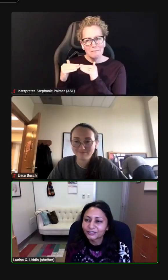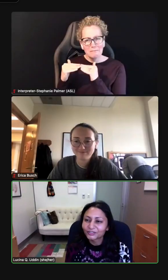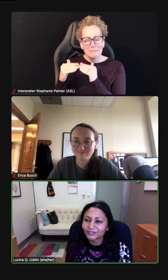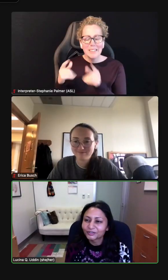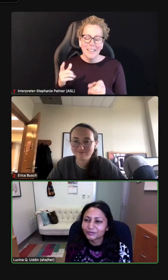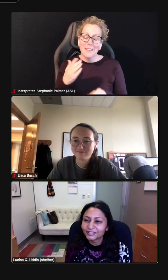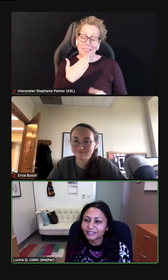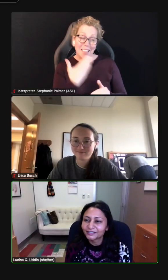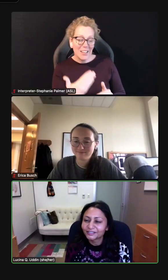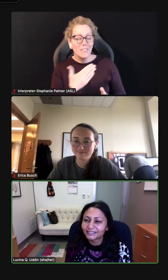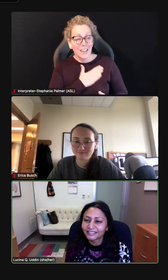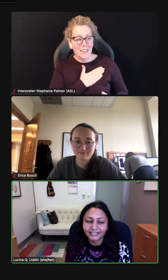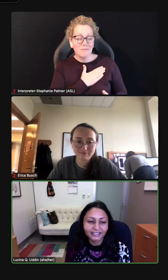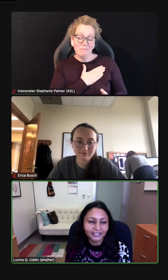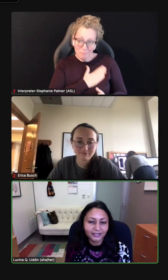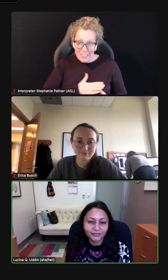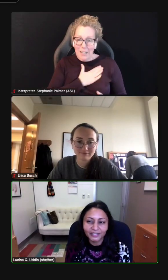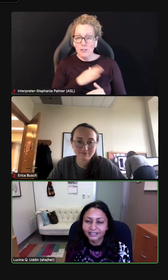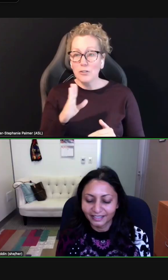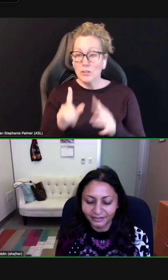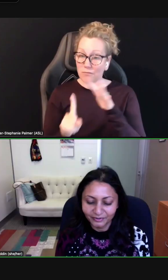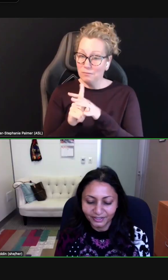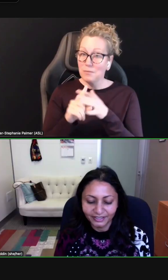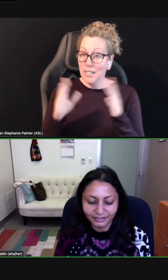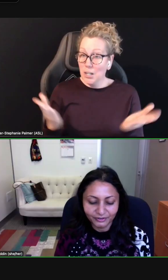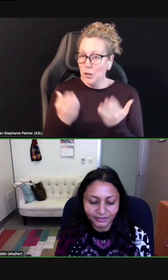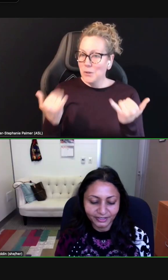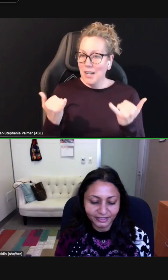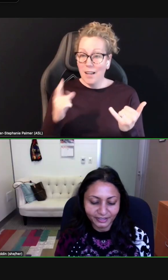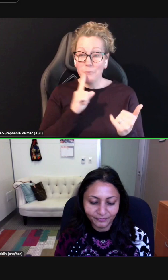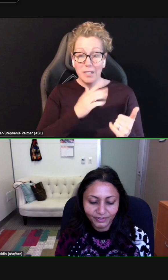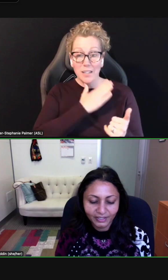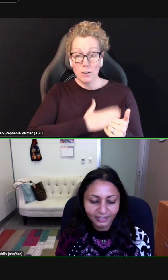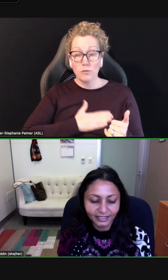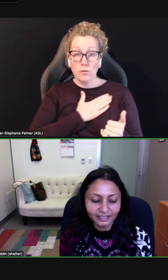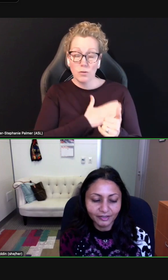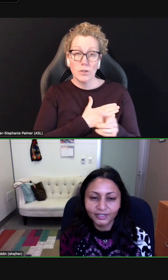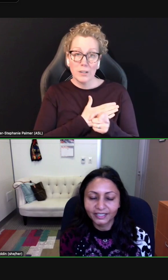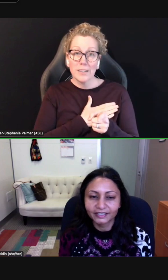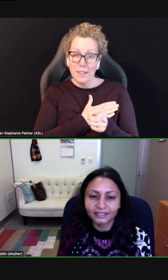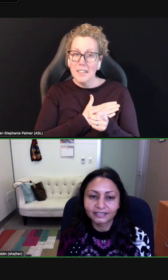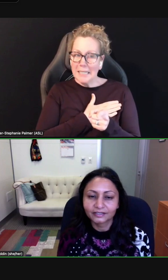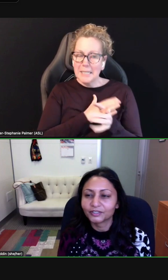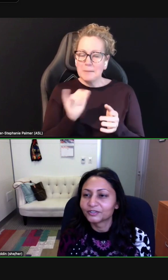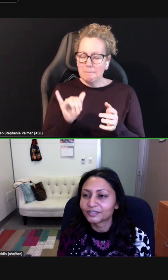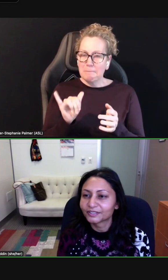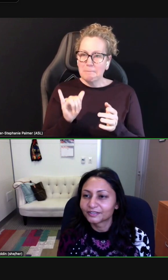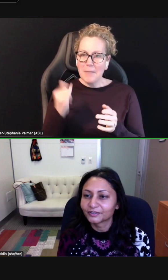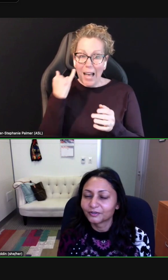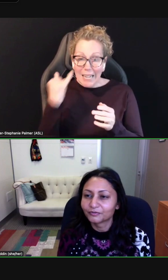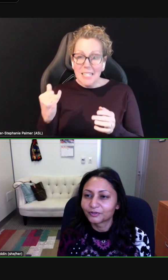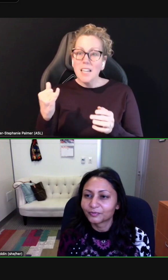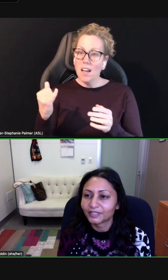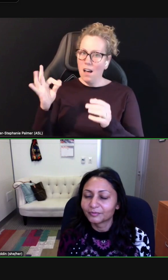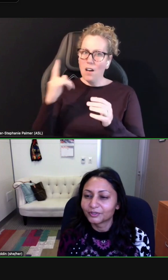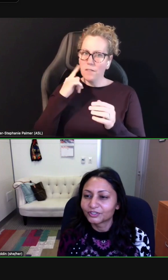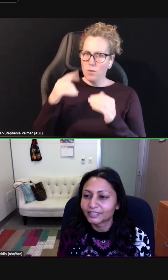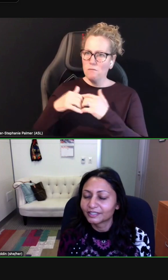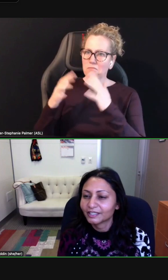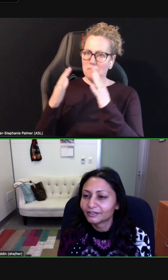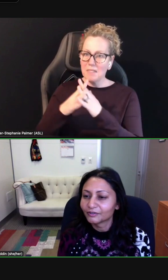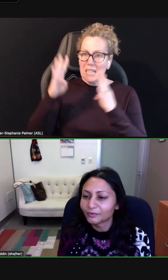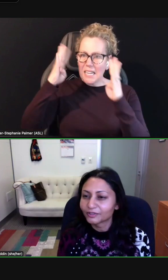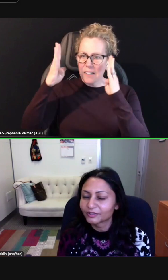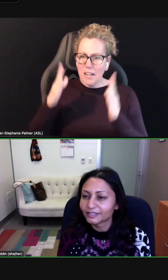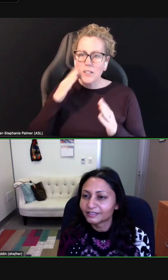really a pleasure to be here today, and I really enjoy the idea behind this Innovators in Neuro Forum, and I